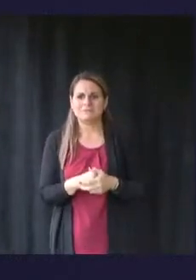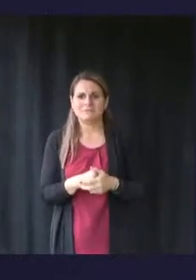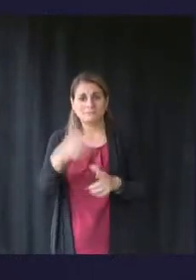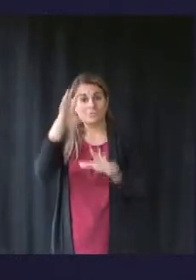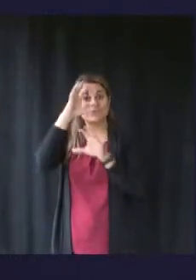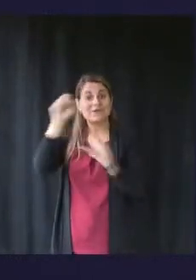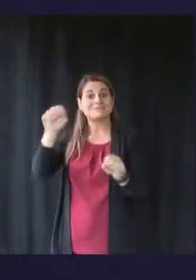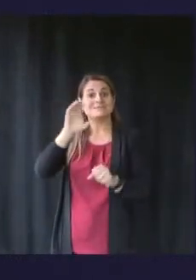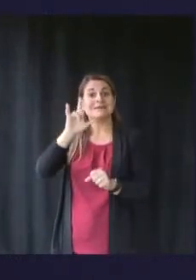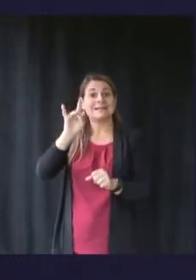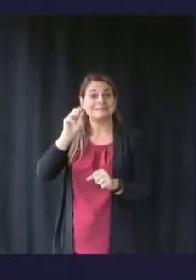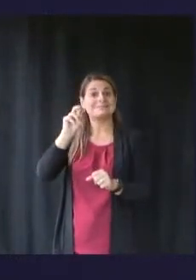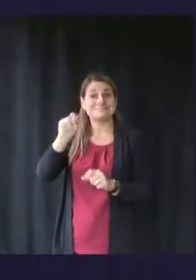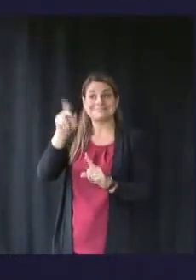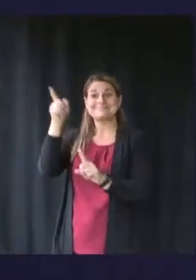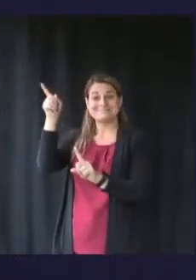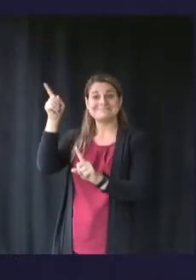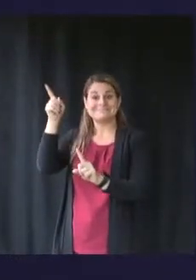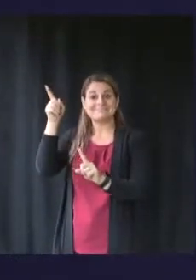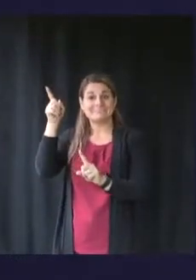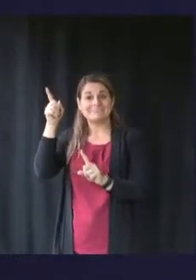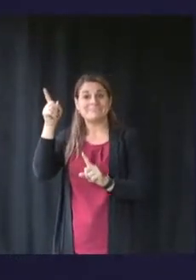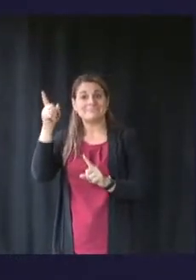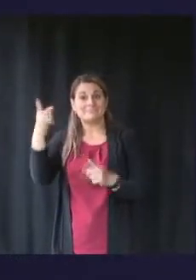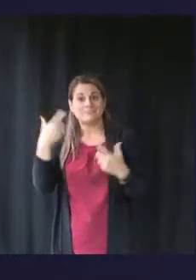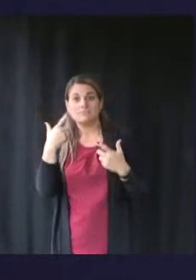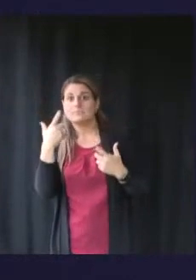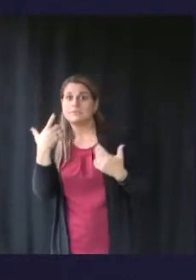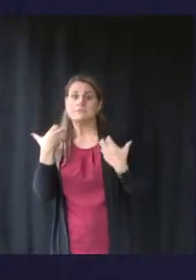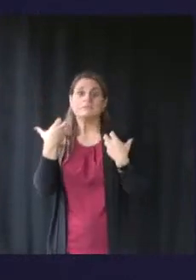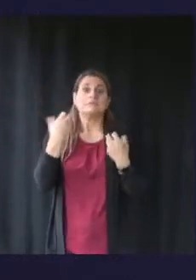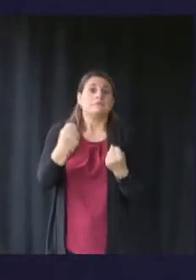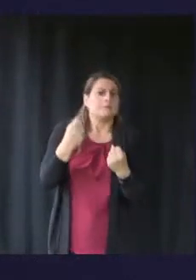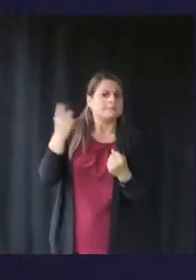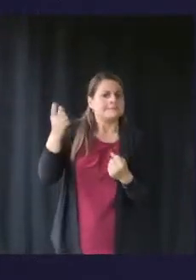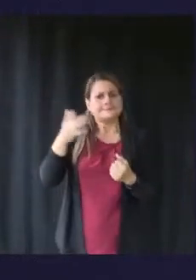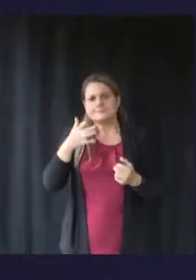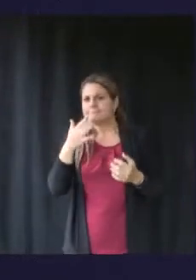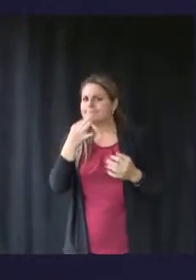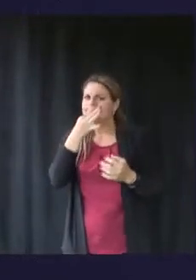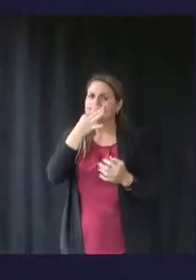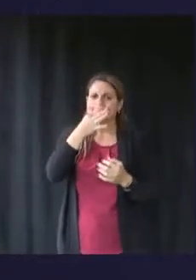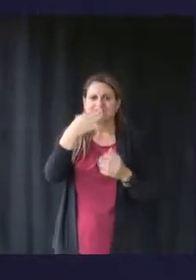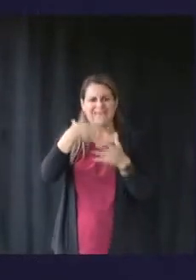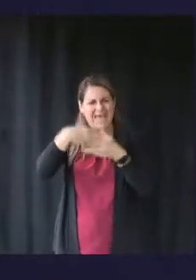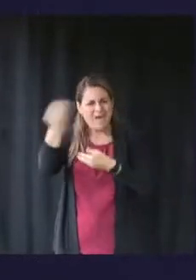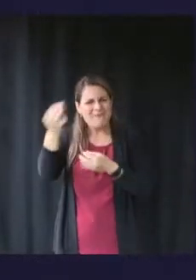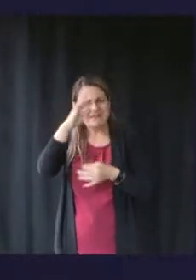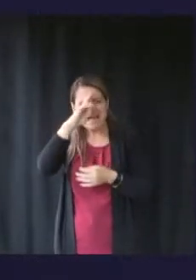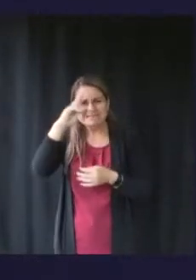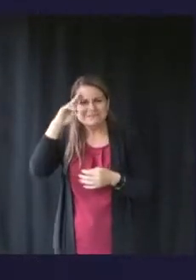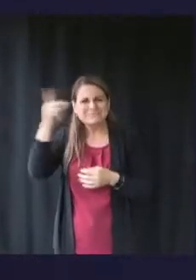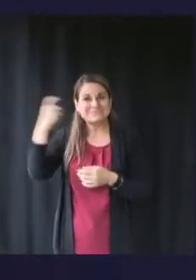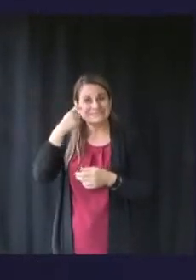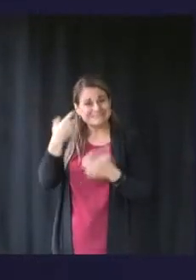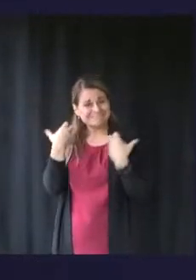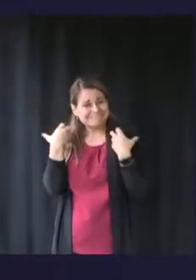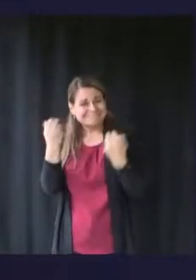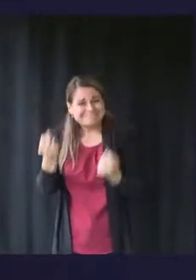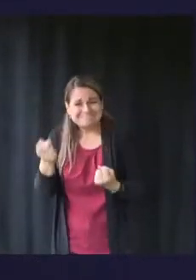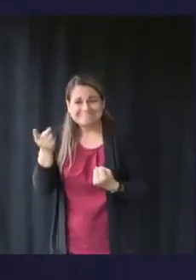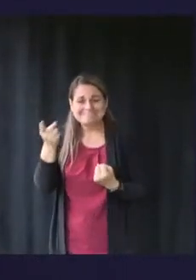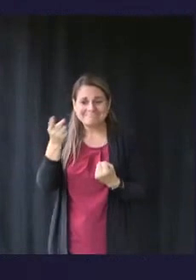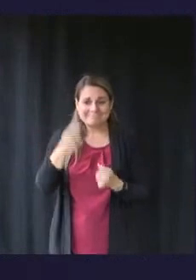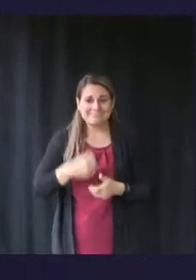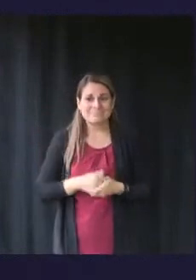recovery. He's always been the comeback kid. He's getting out of the hospital. Everything's going well. But he wanted to send his best.